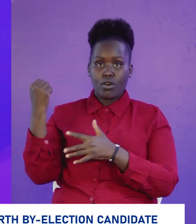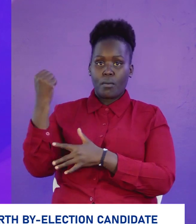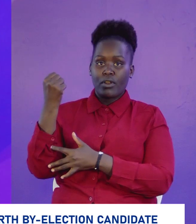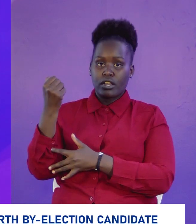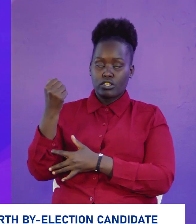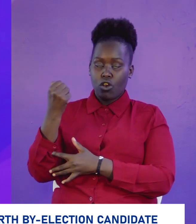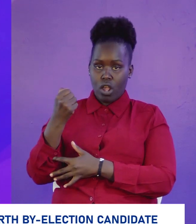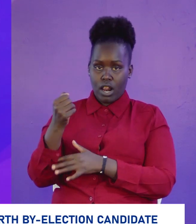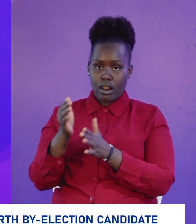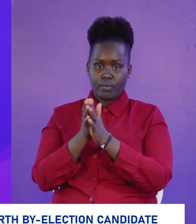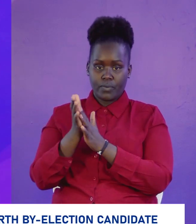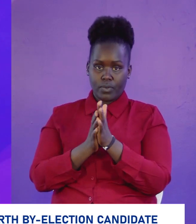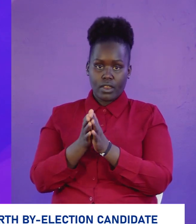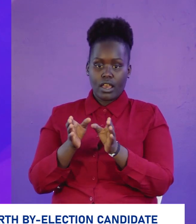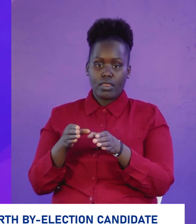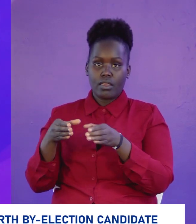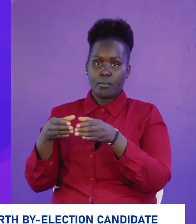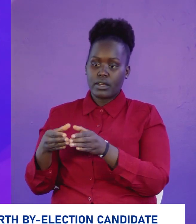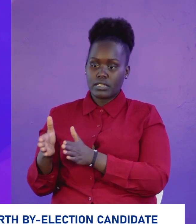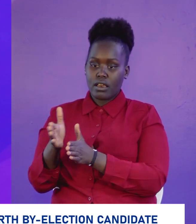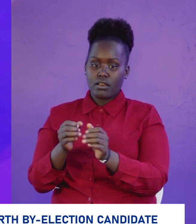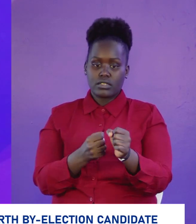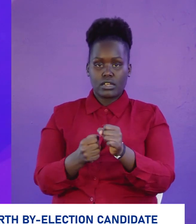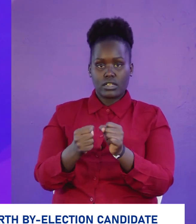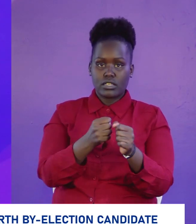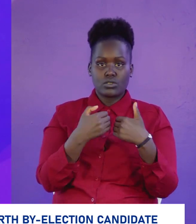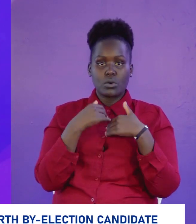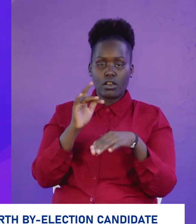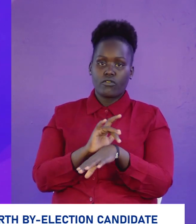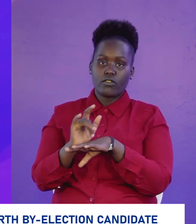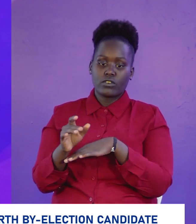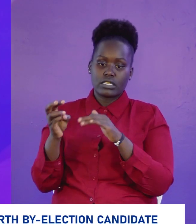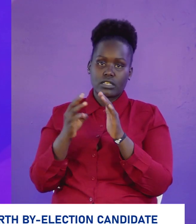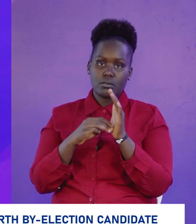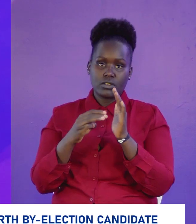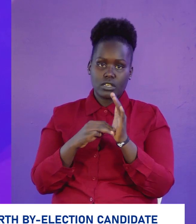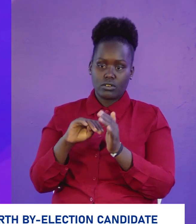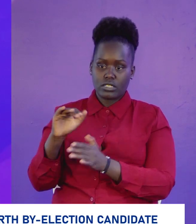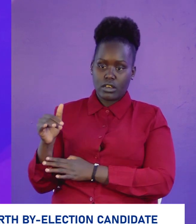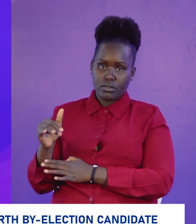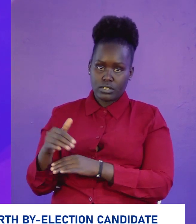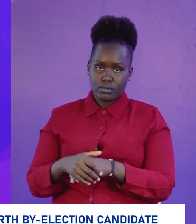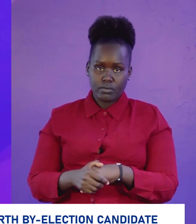interest as parties strategize to secure influence in the Machakos County Assembly.